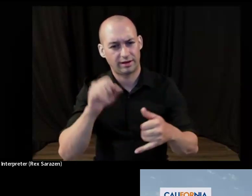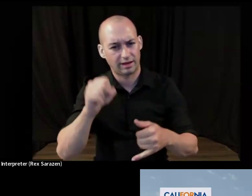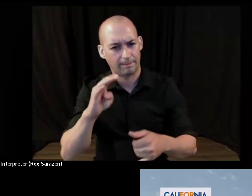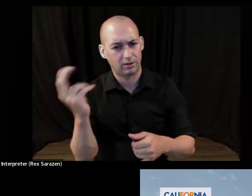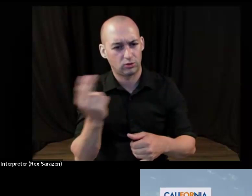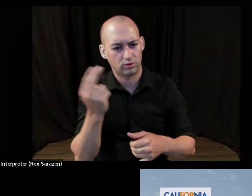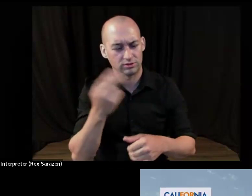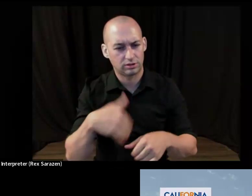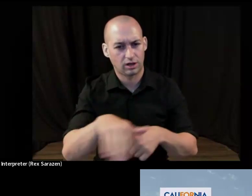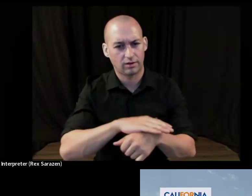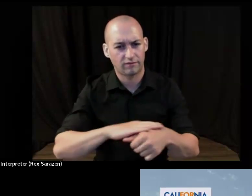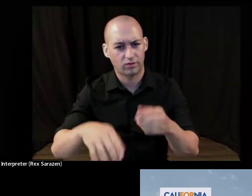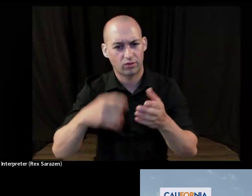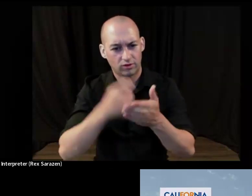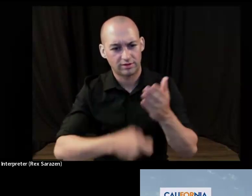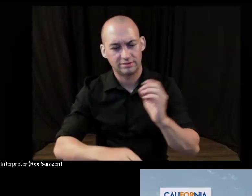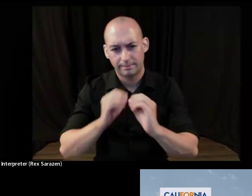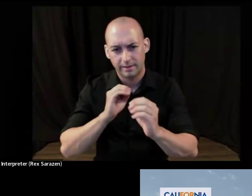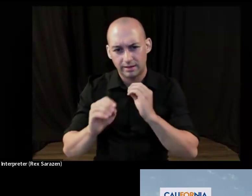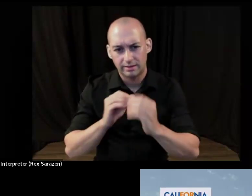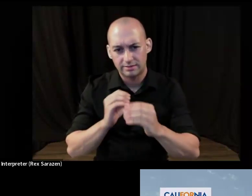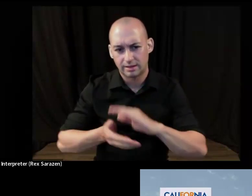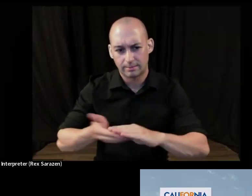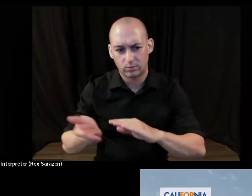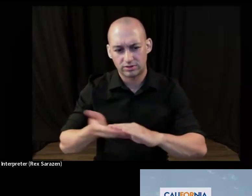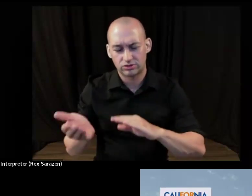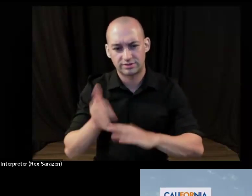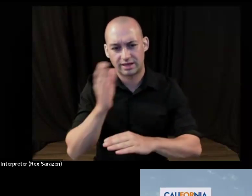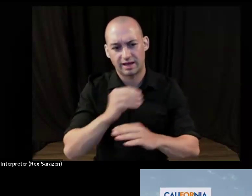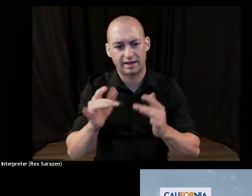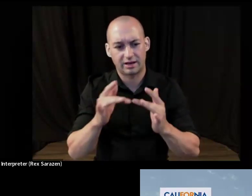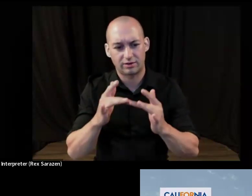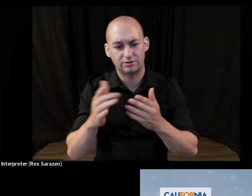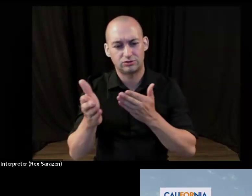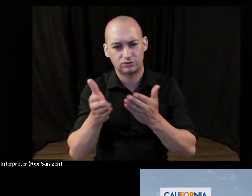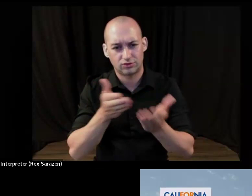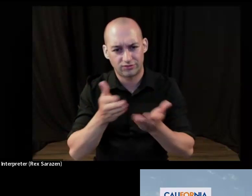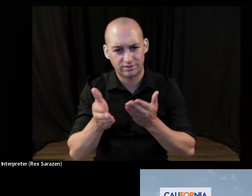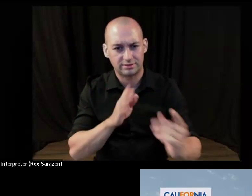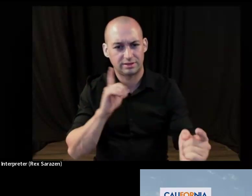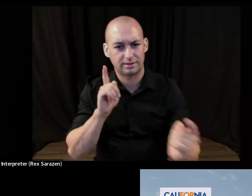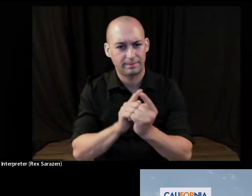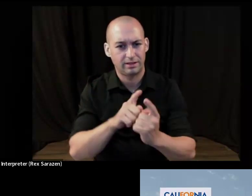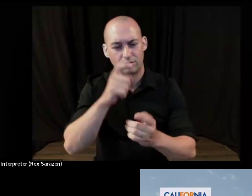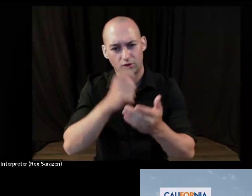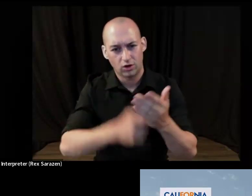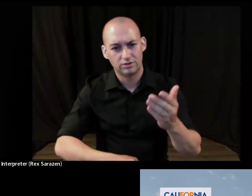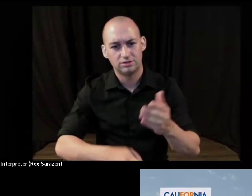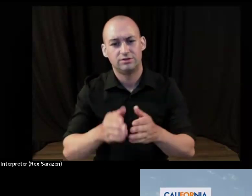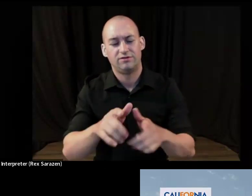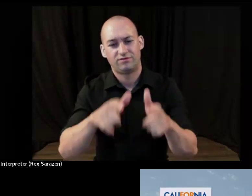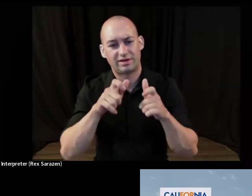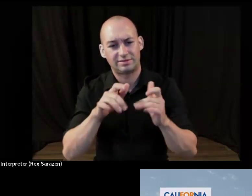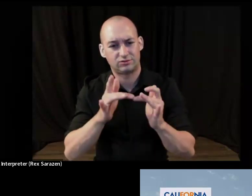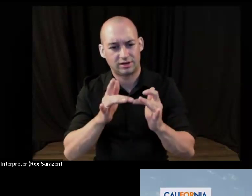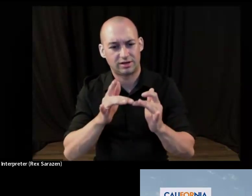cost of maintenance, operations, and an internet service to meet the CASF broadband public housing accounts requirement of